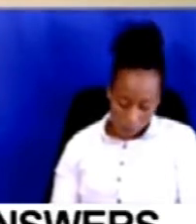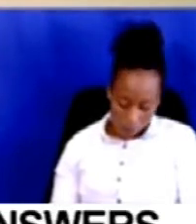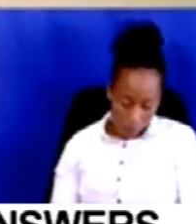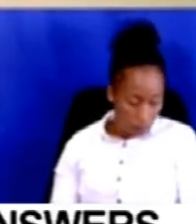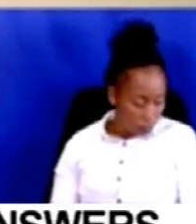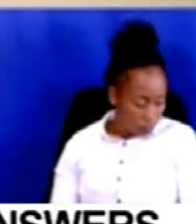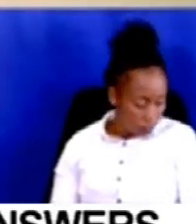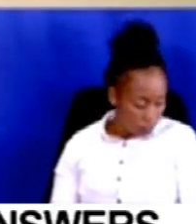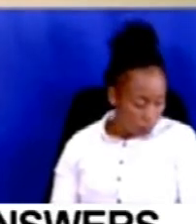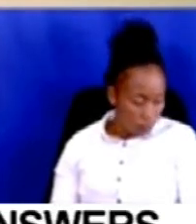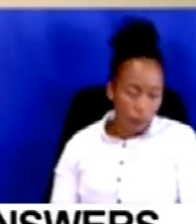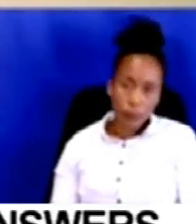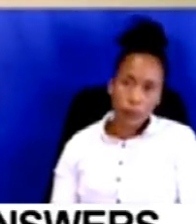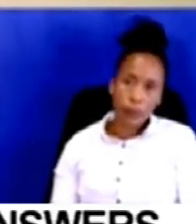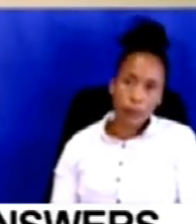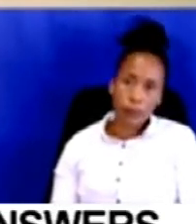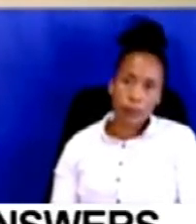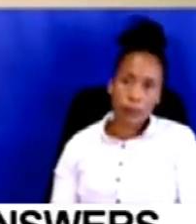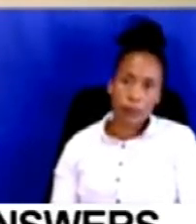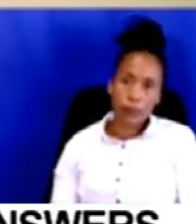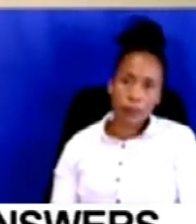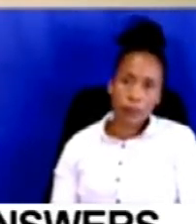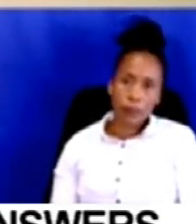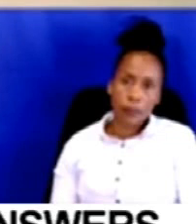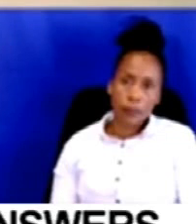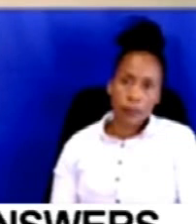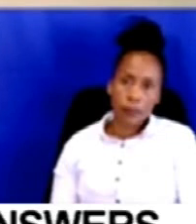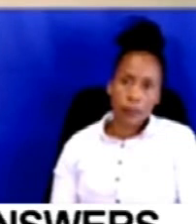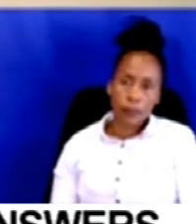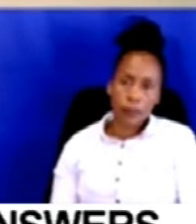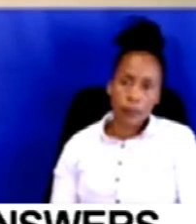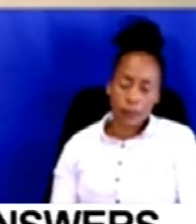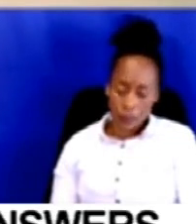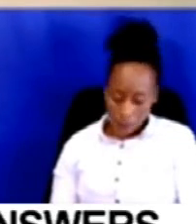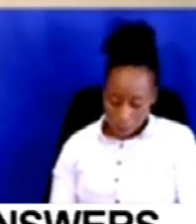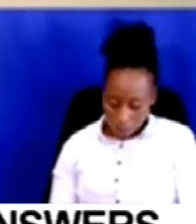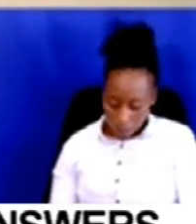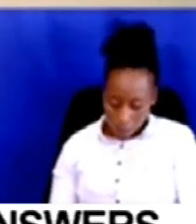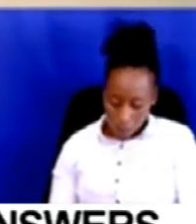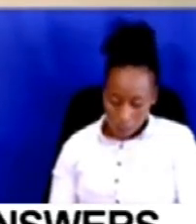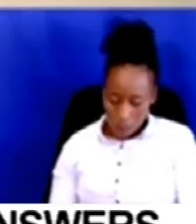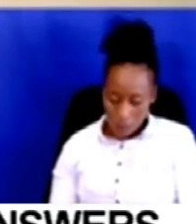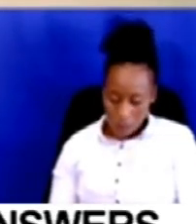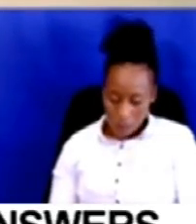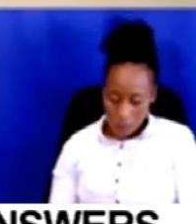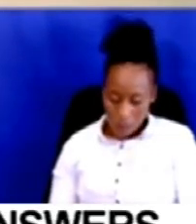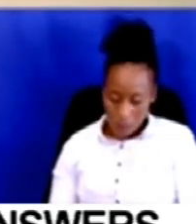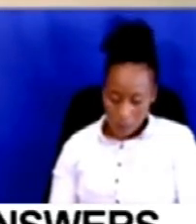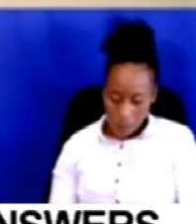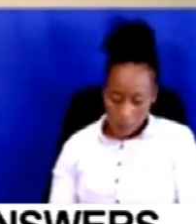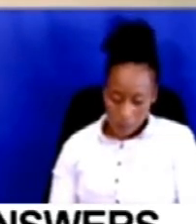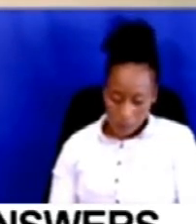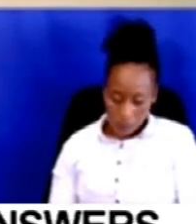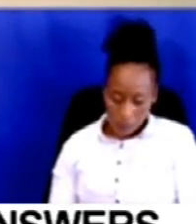ukuthi lesimemezelo esenziwe umongameli uRamaphosa sokuthi kusazozilelwa lo owayengumbulali engumhlukumezi futhi ehlukumeza